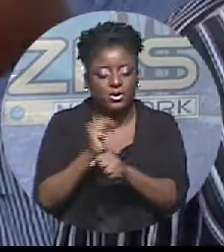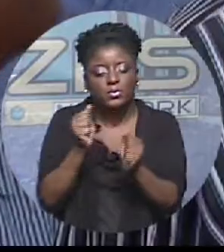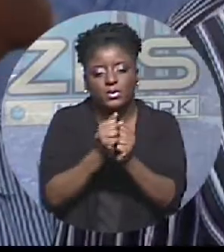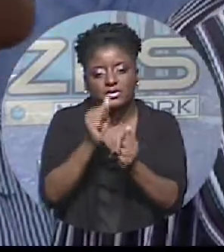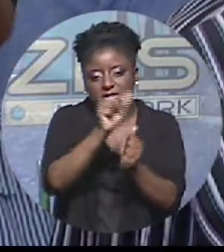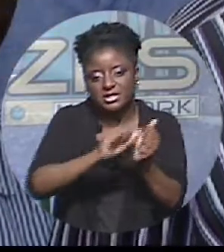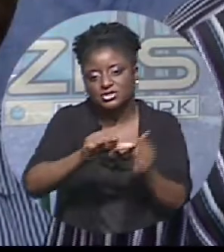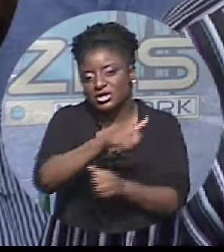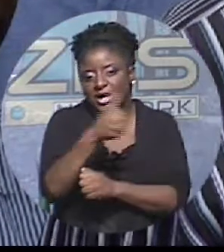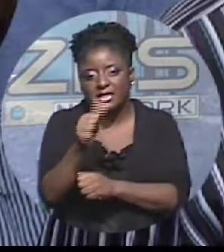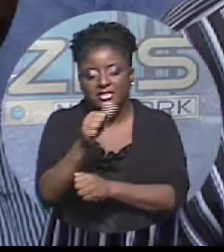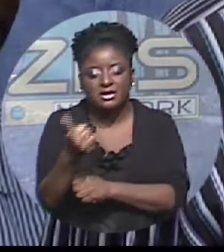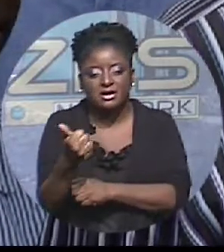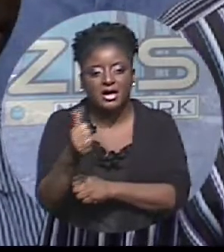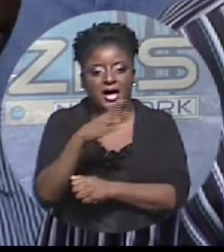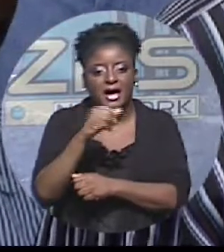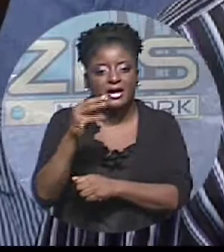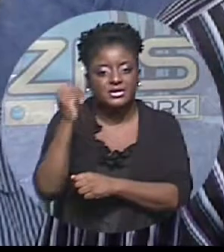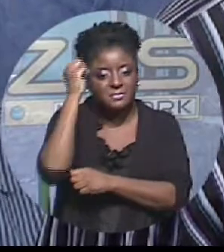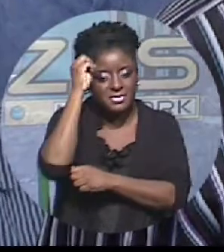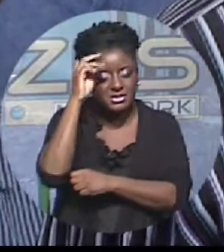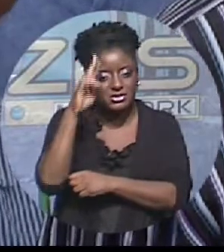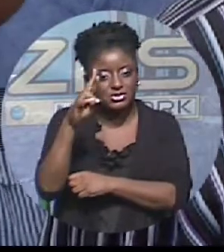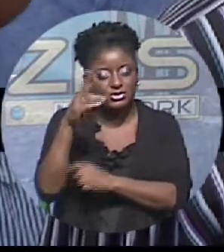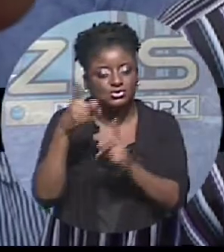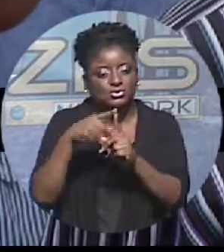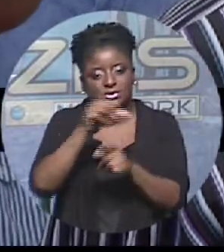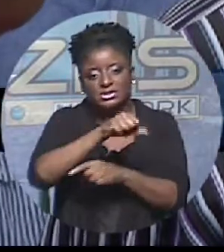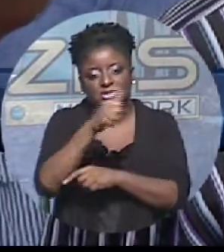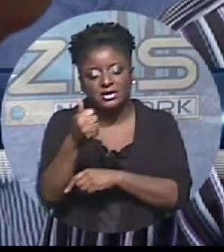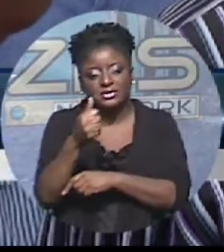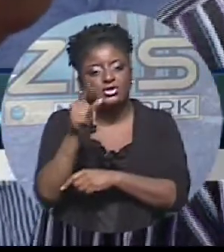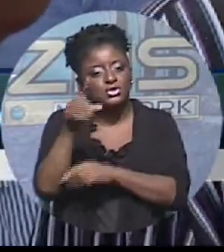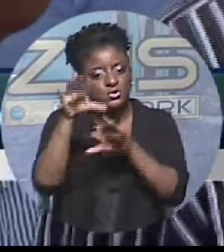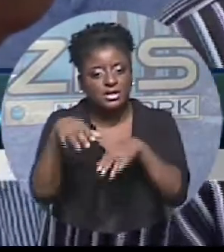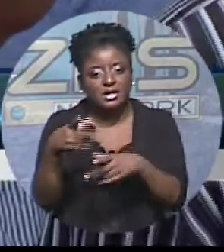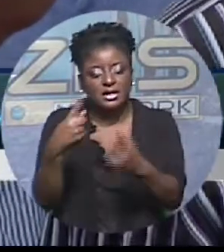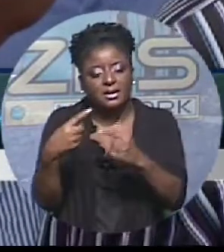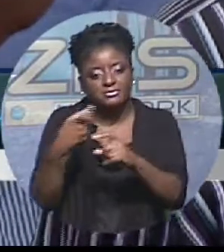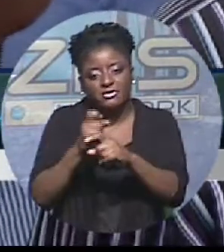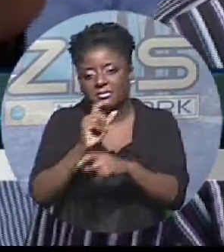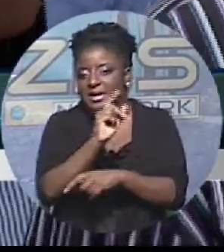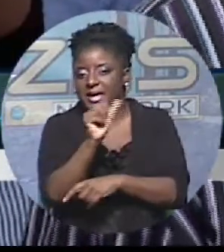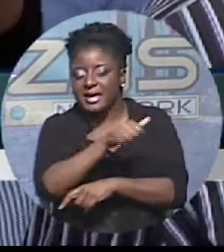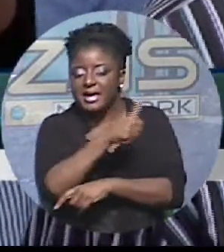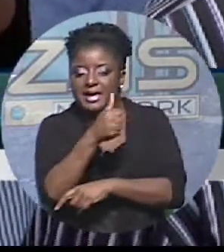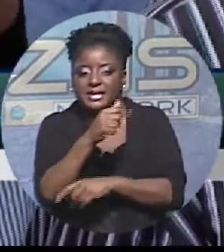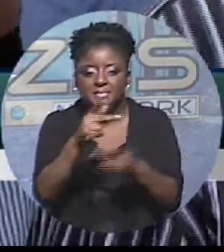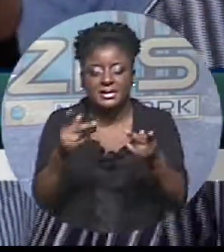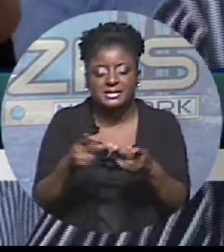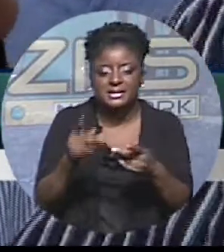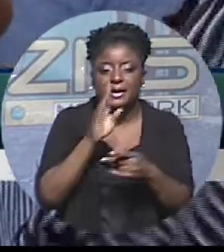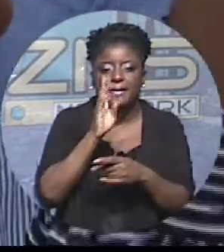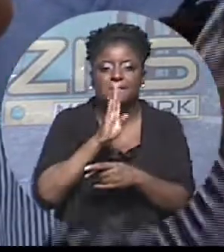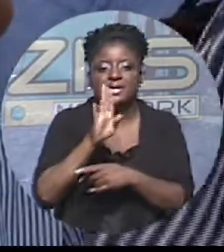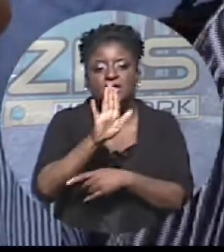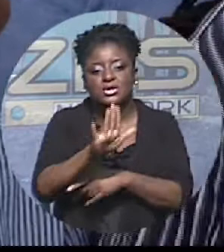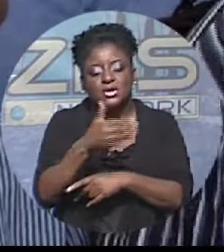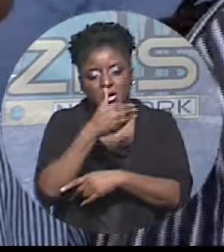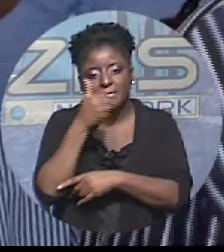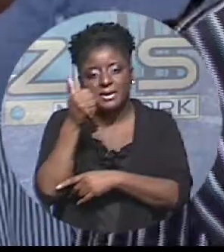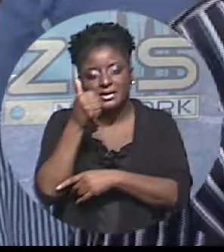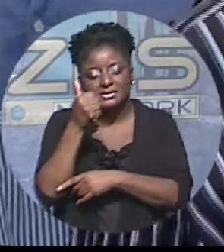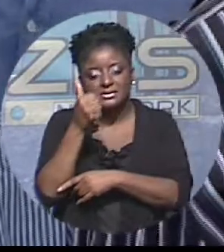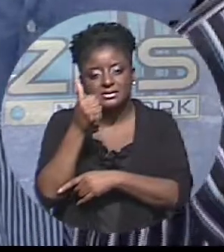another. That you can come from any place and be the best that you can be. And so we're here to accentuate that message. These